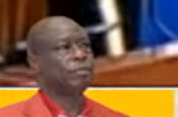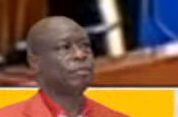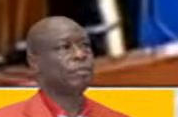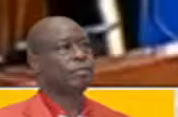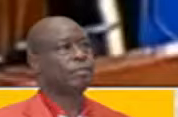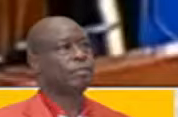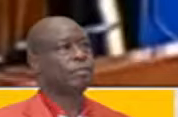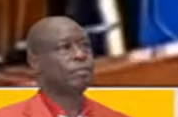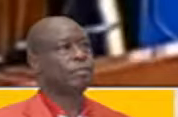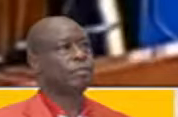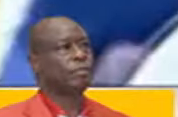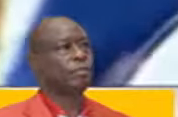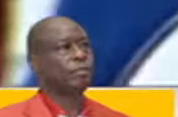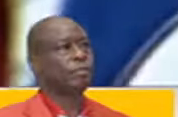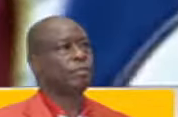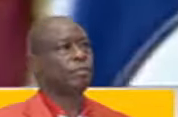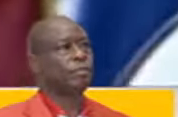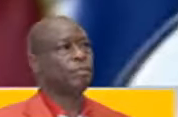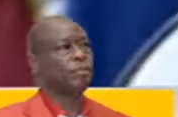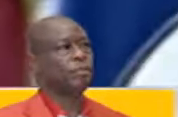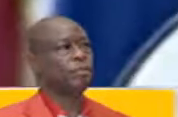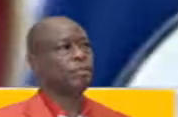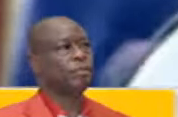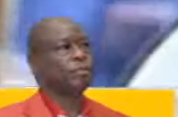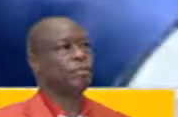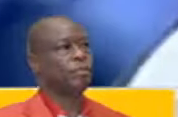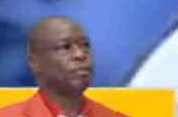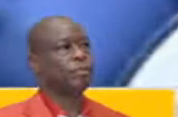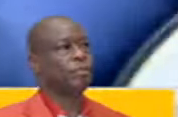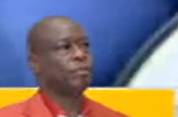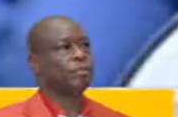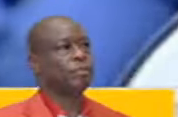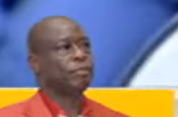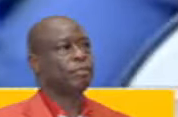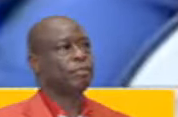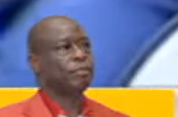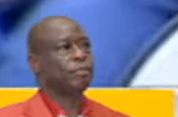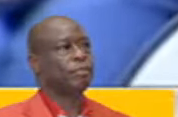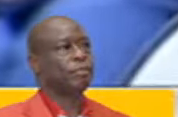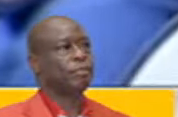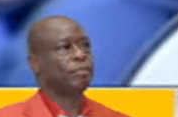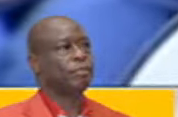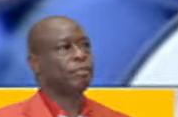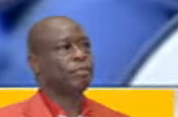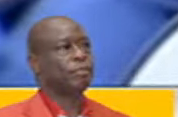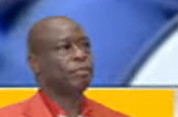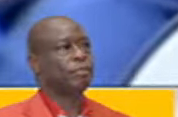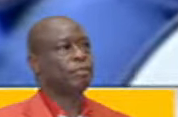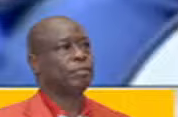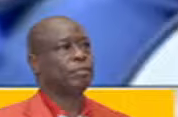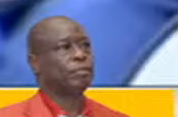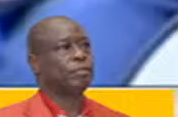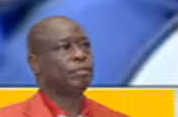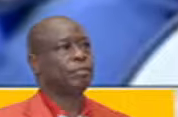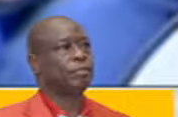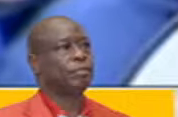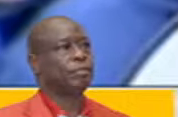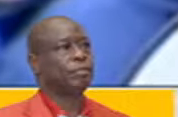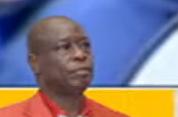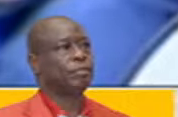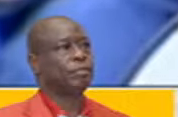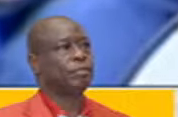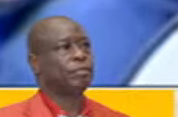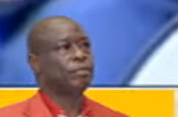And basically here, it is on two folds. The two sections that we have cited, Section 132 of